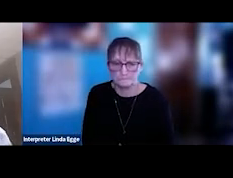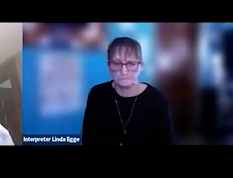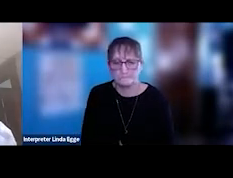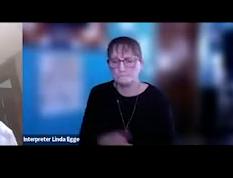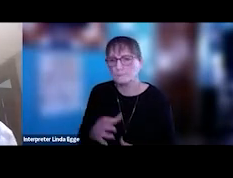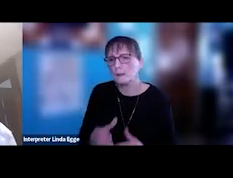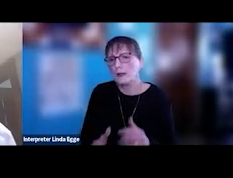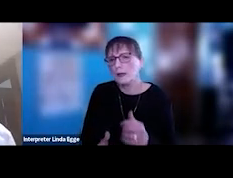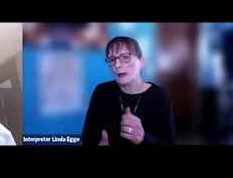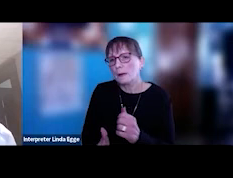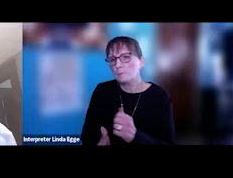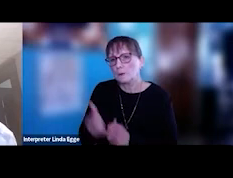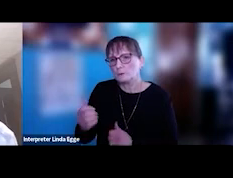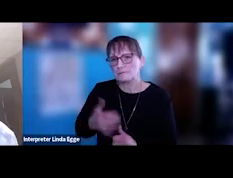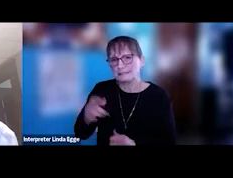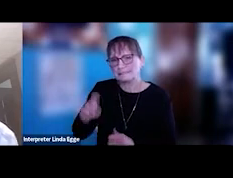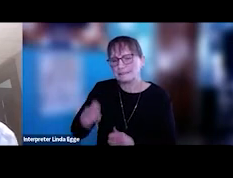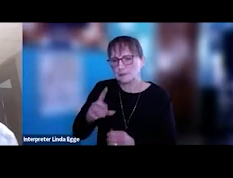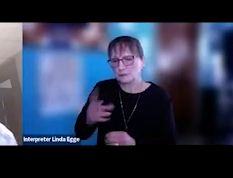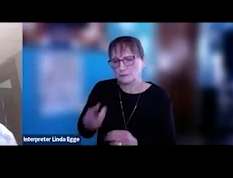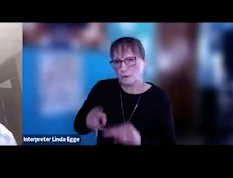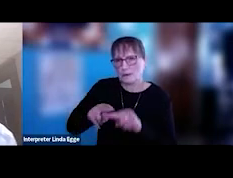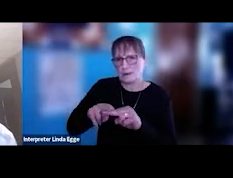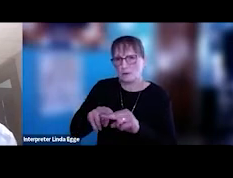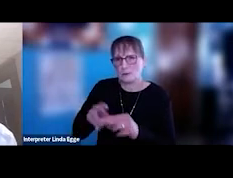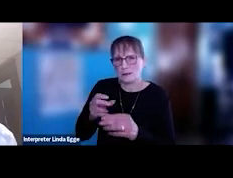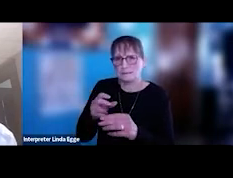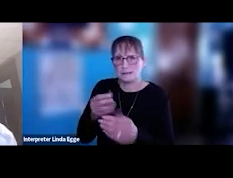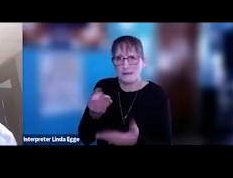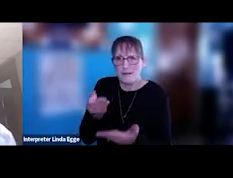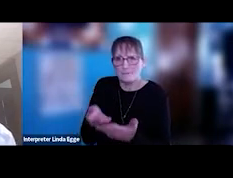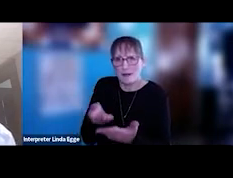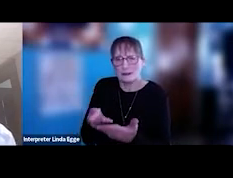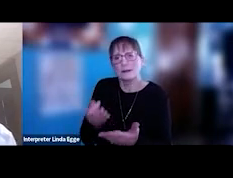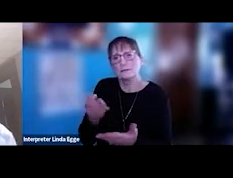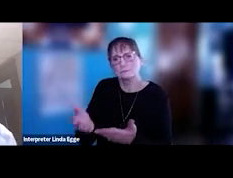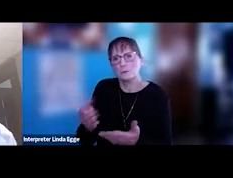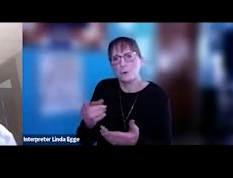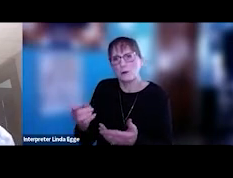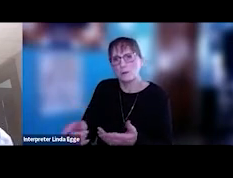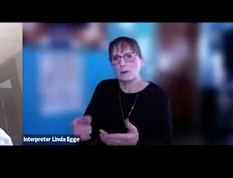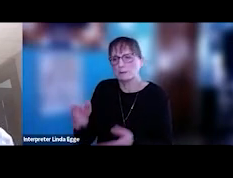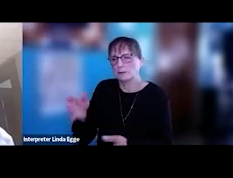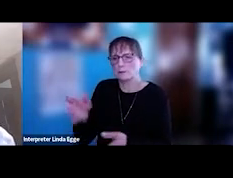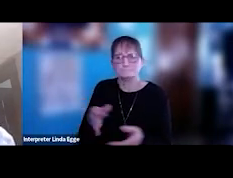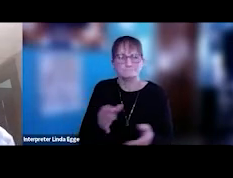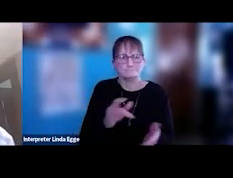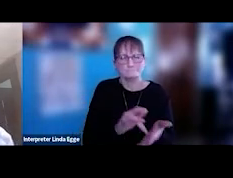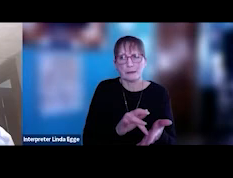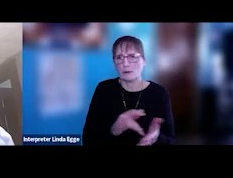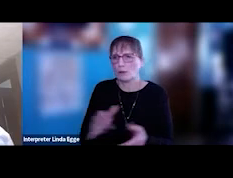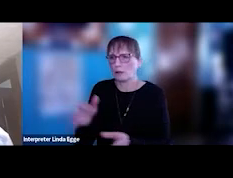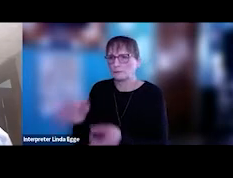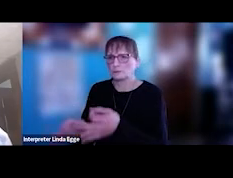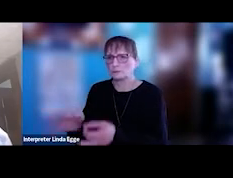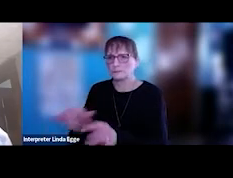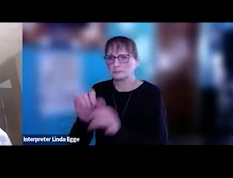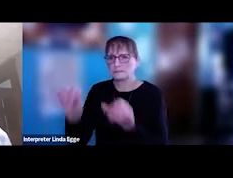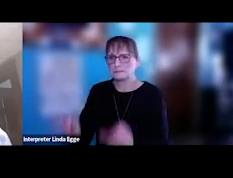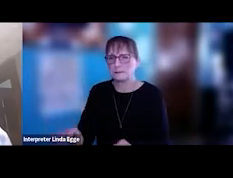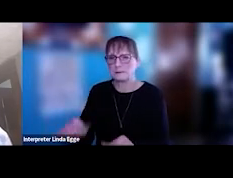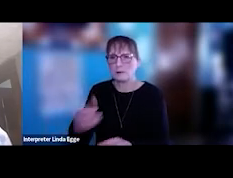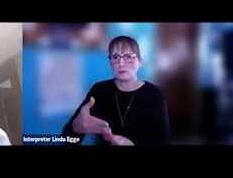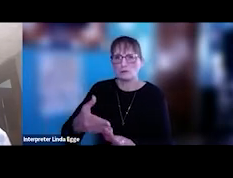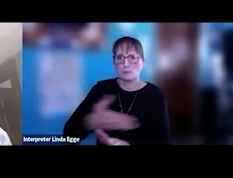Most felt the need to increase funding toward opioid use disorder services in the justice system, both pre and post